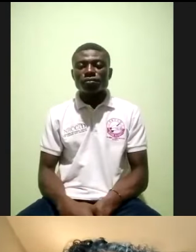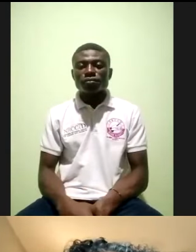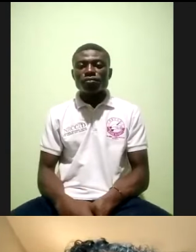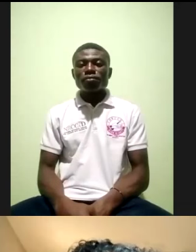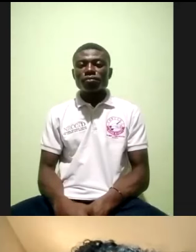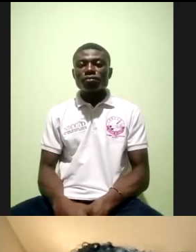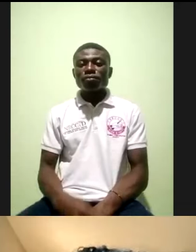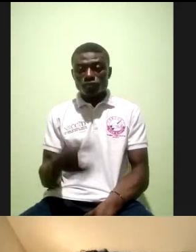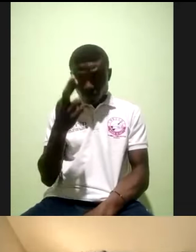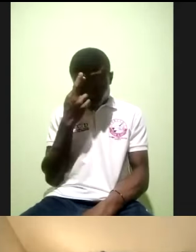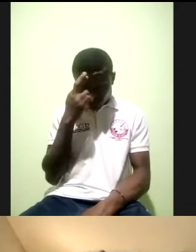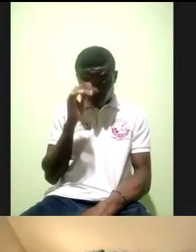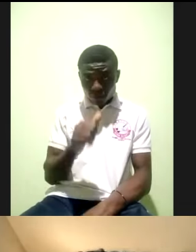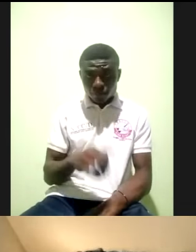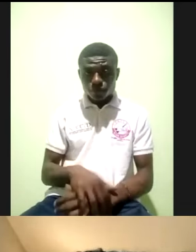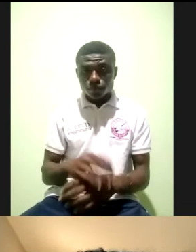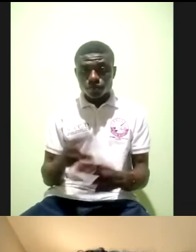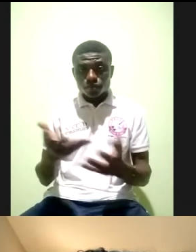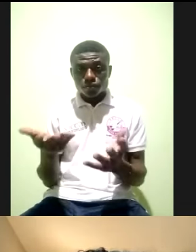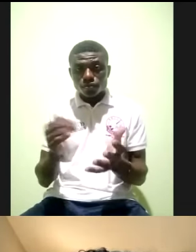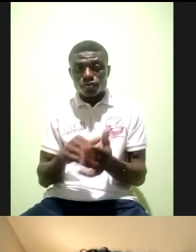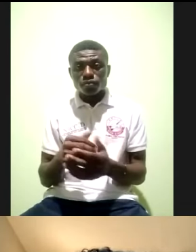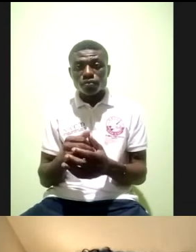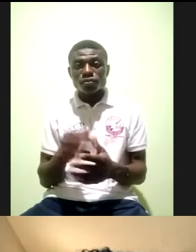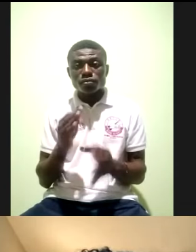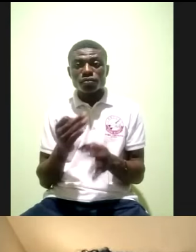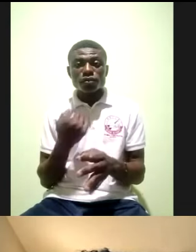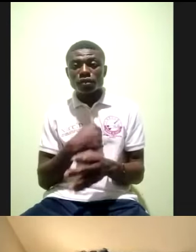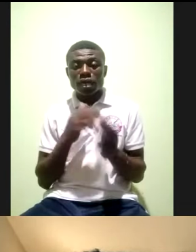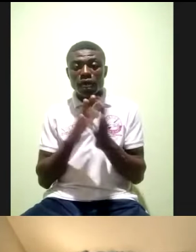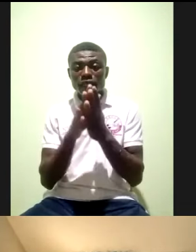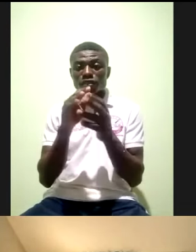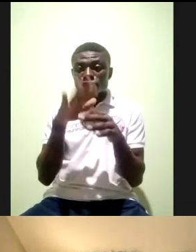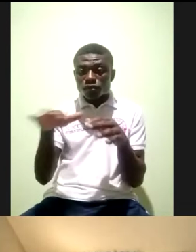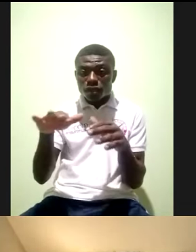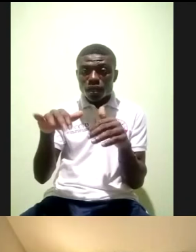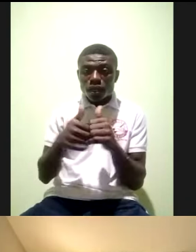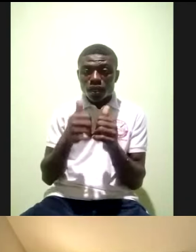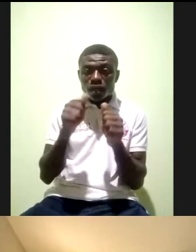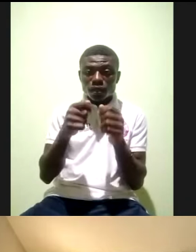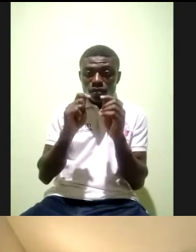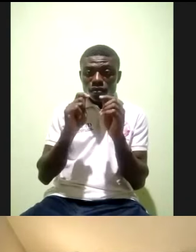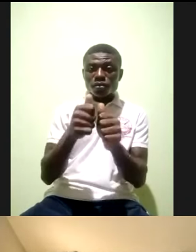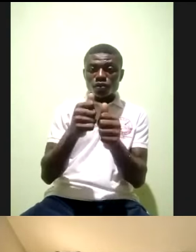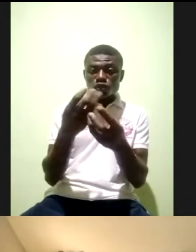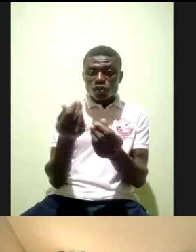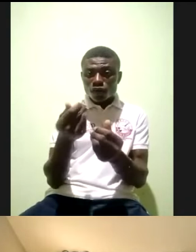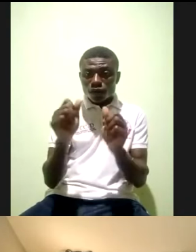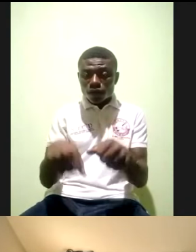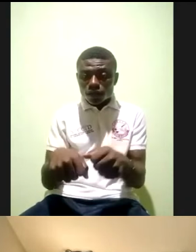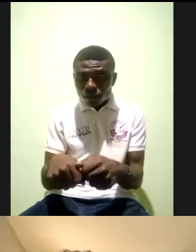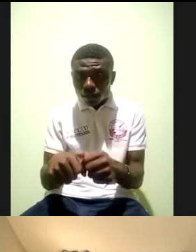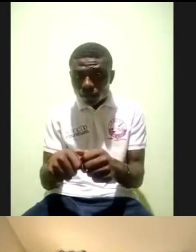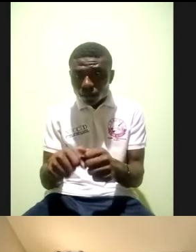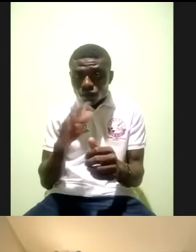because the real, okay, here again, if we ask the children, how fast can you count these dots? Children with dyscalculia